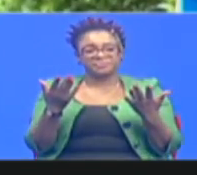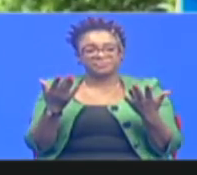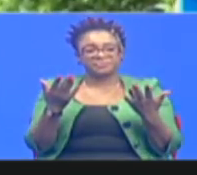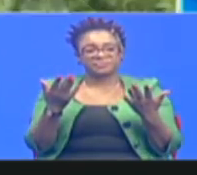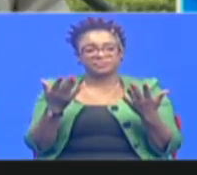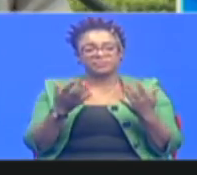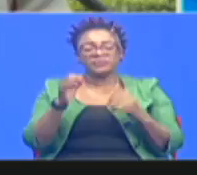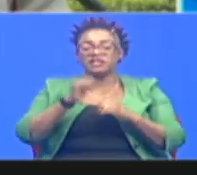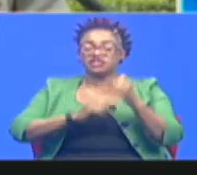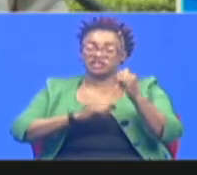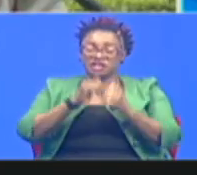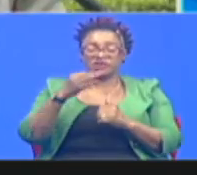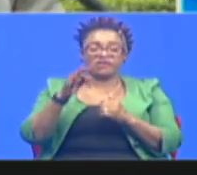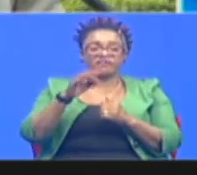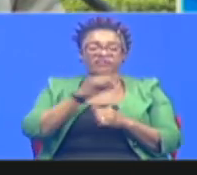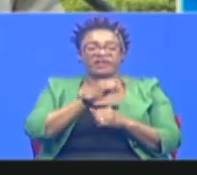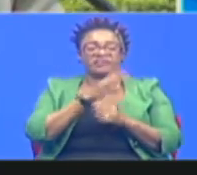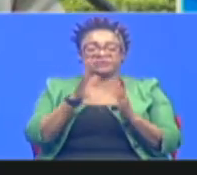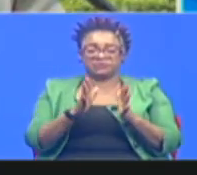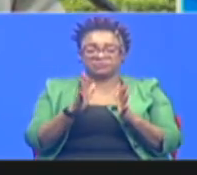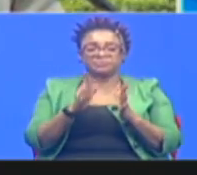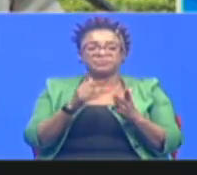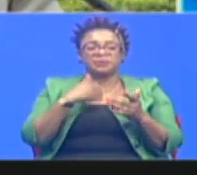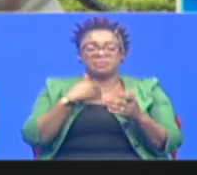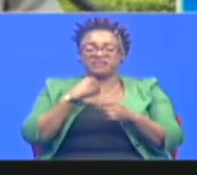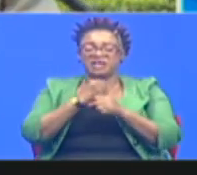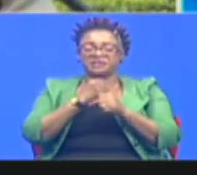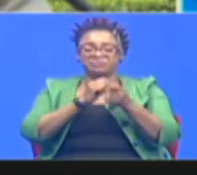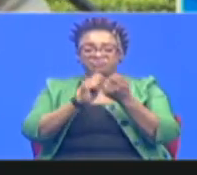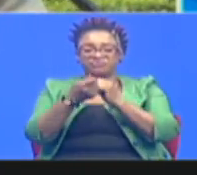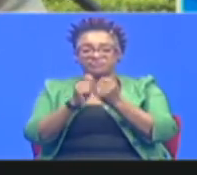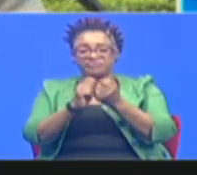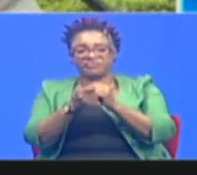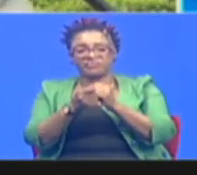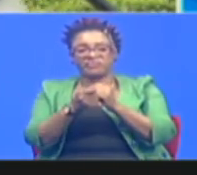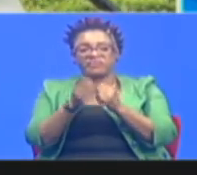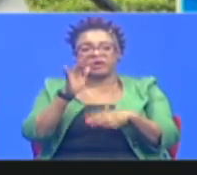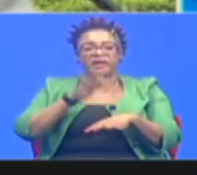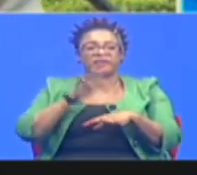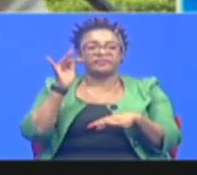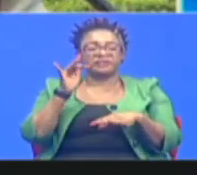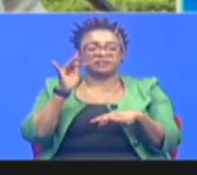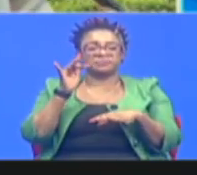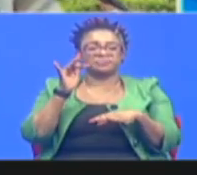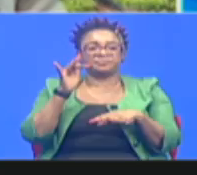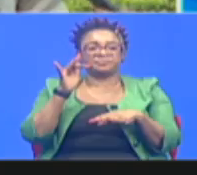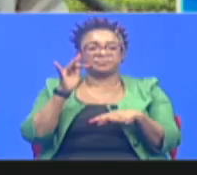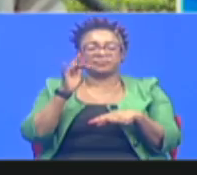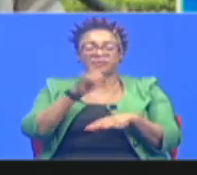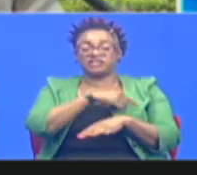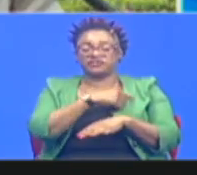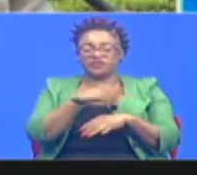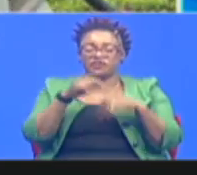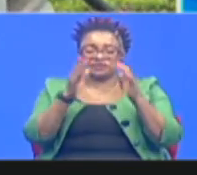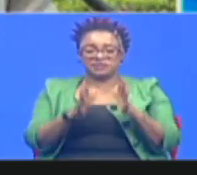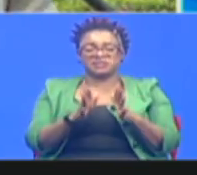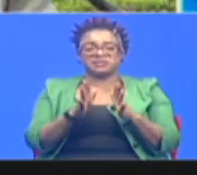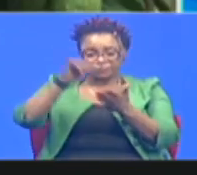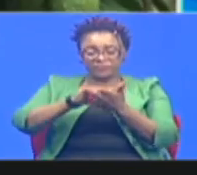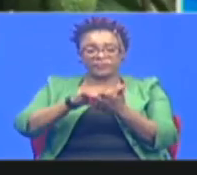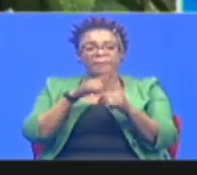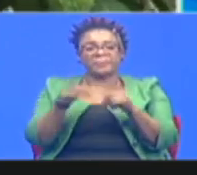government, because I've done a number of changes, particularly affecting the chief officers. That in a bit, but first, and